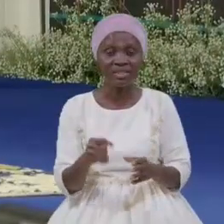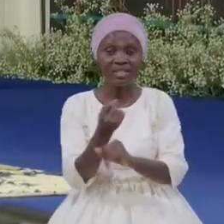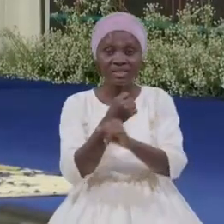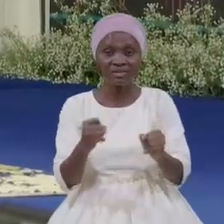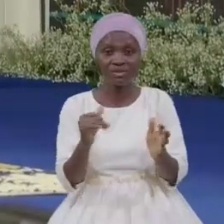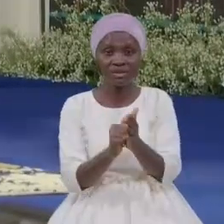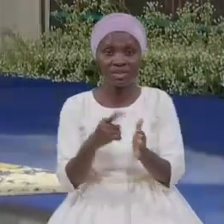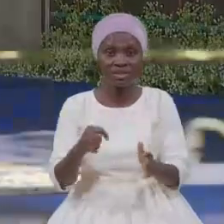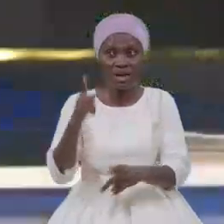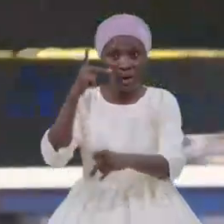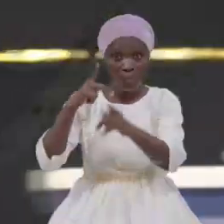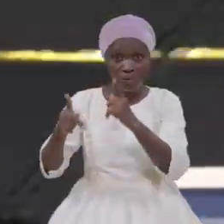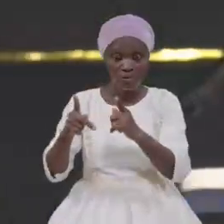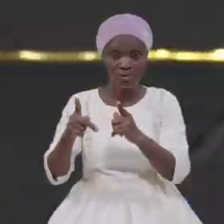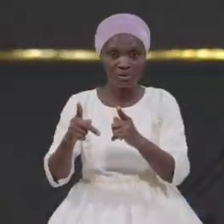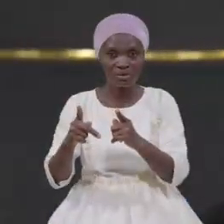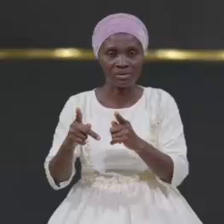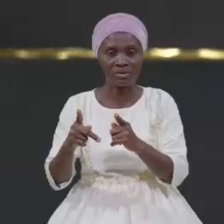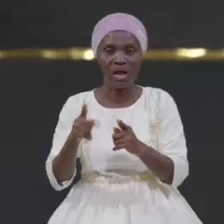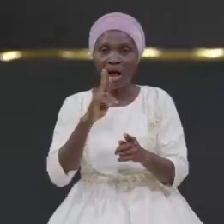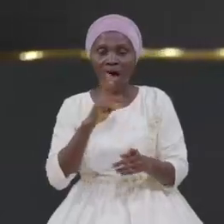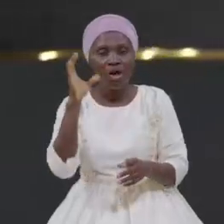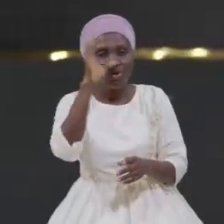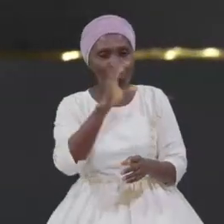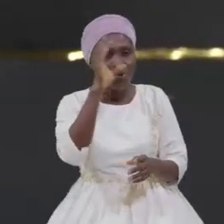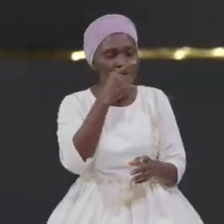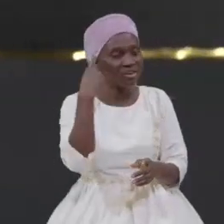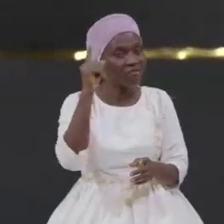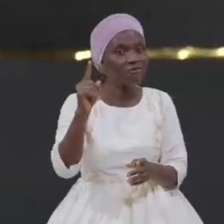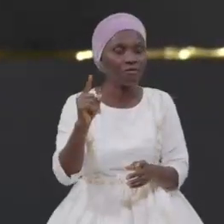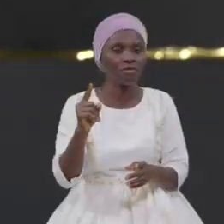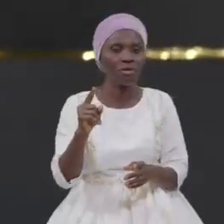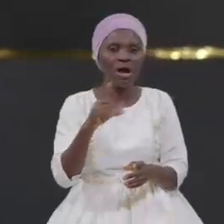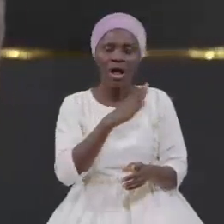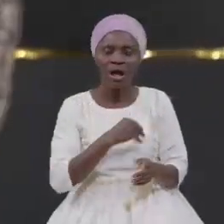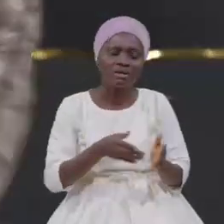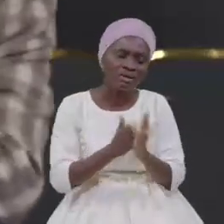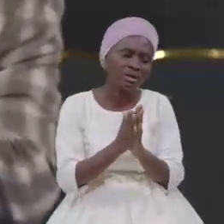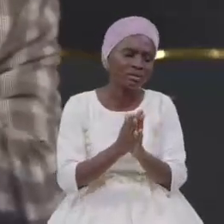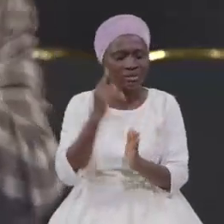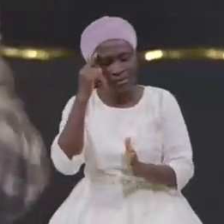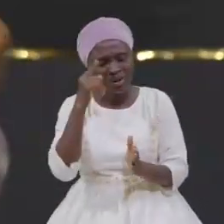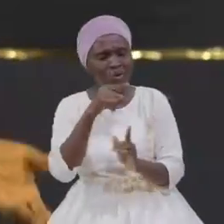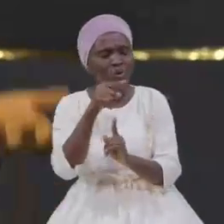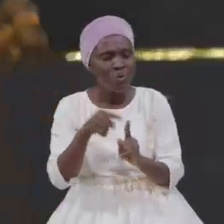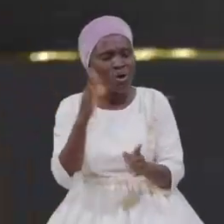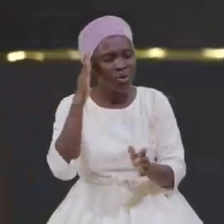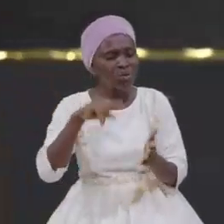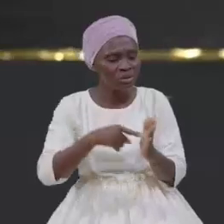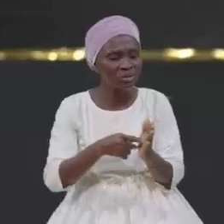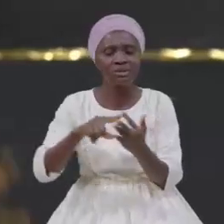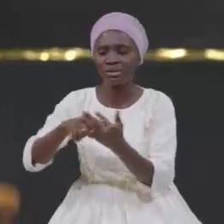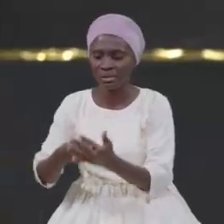for, and he said, when will this be done? And Paul and Peter the apostle said, this is